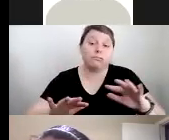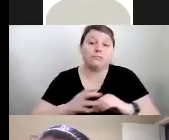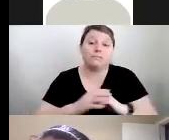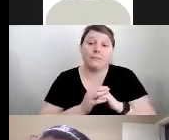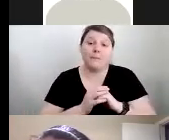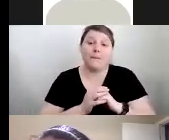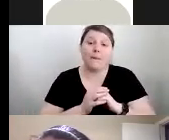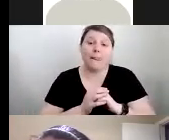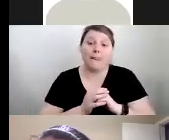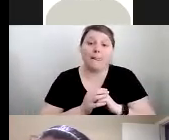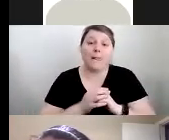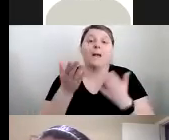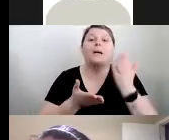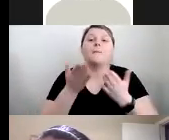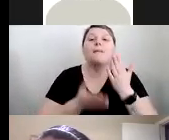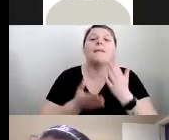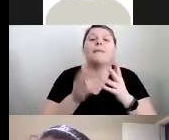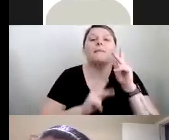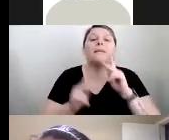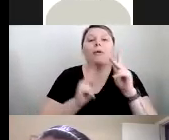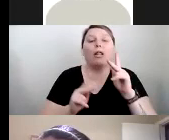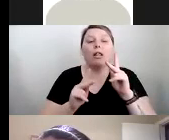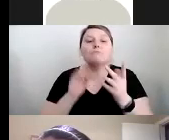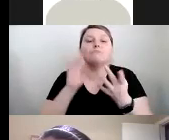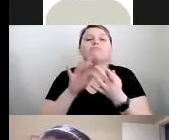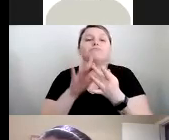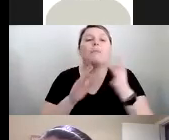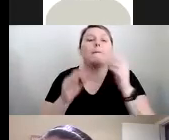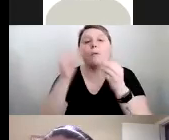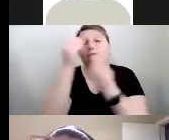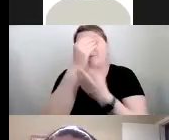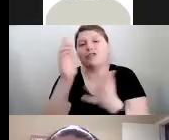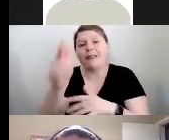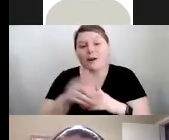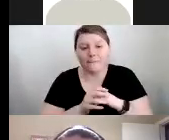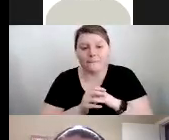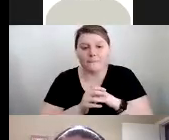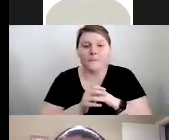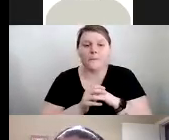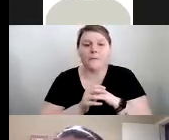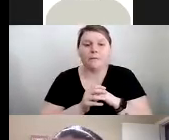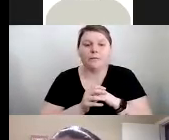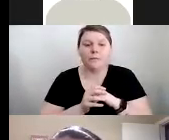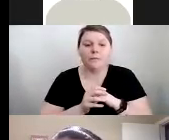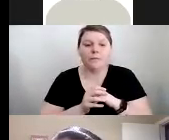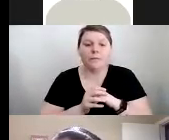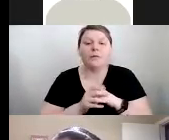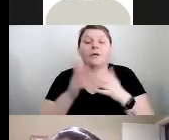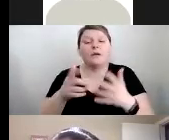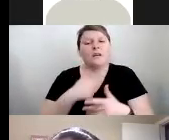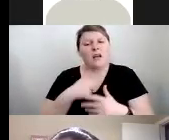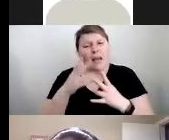some individuals reaching out to get more information from you. I'm really